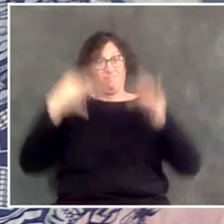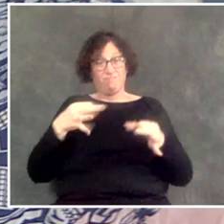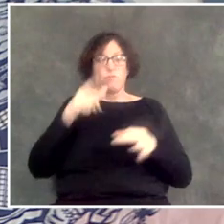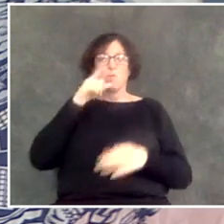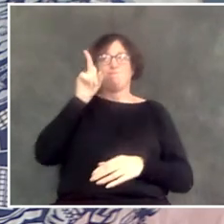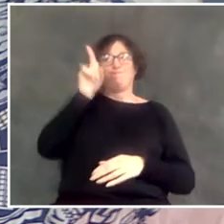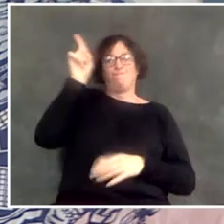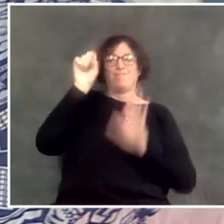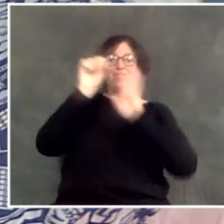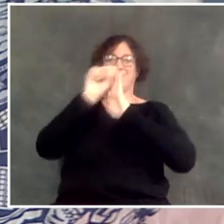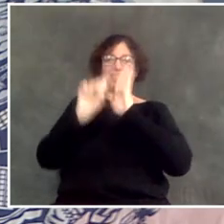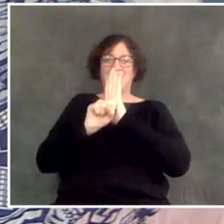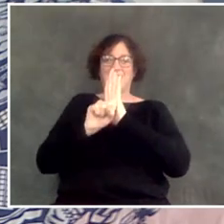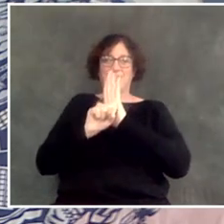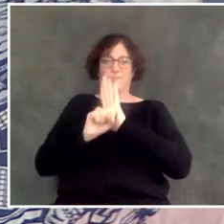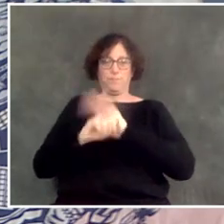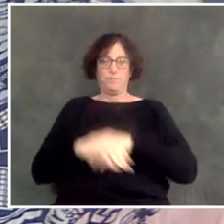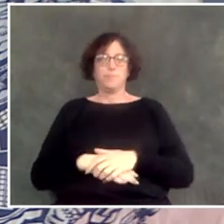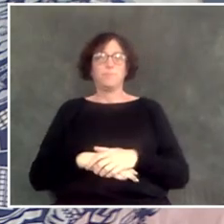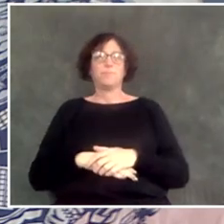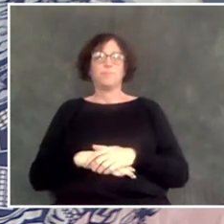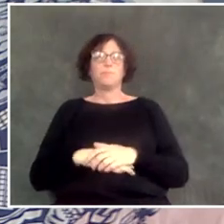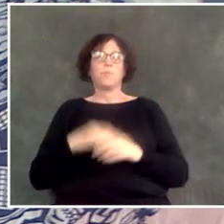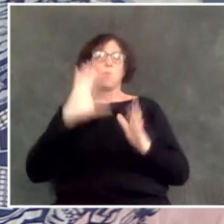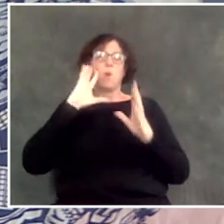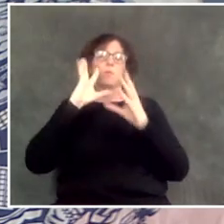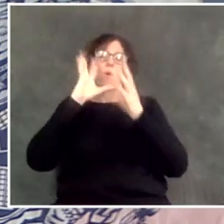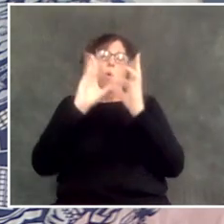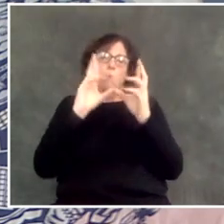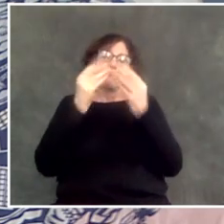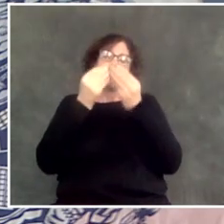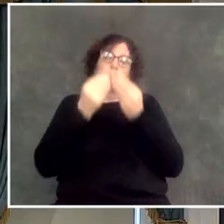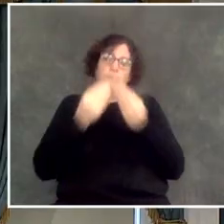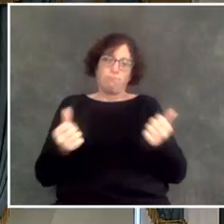on. Next, we have Yoav from the city.